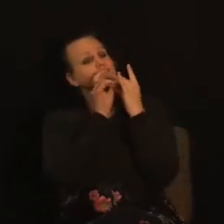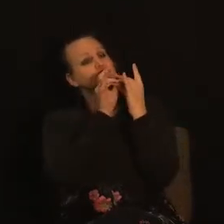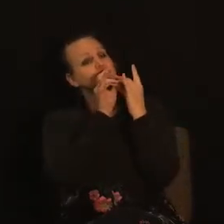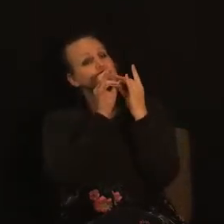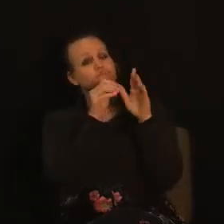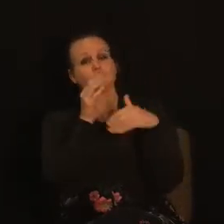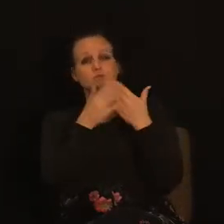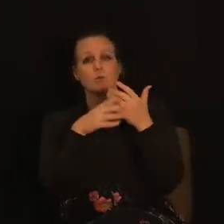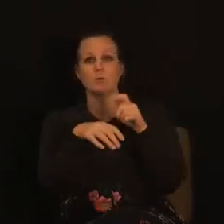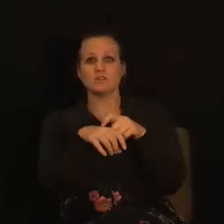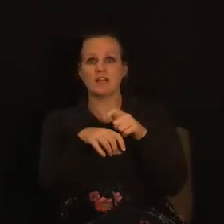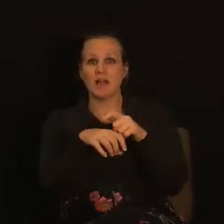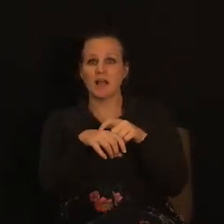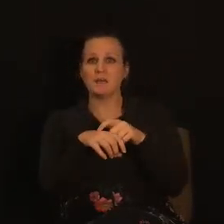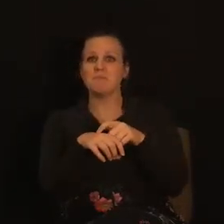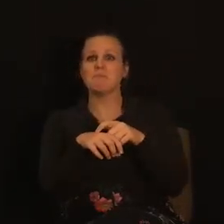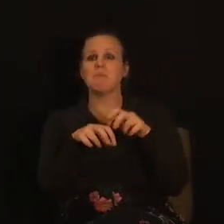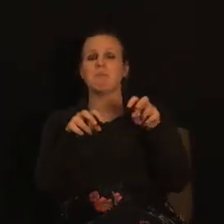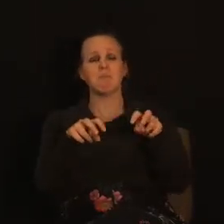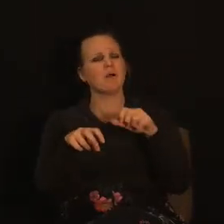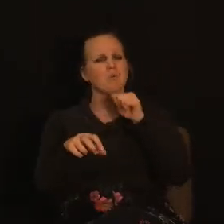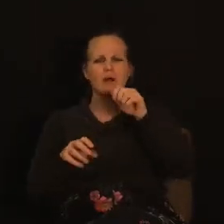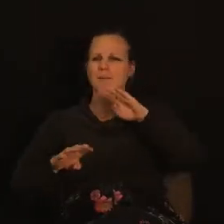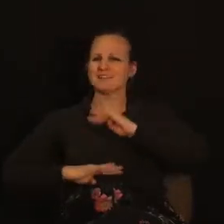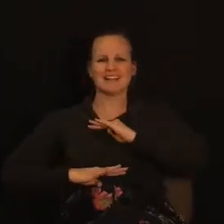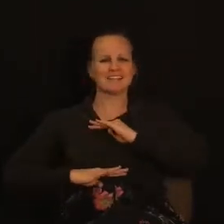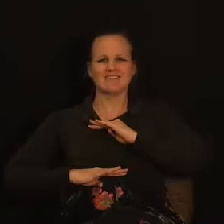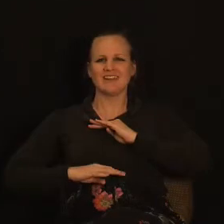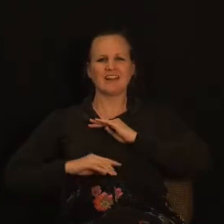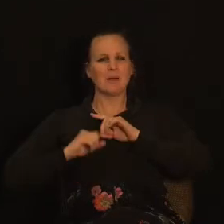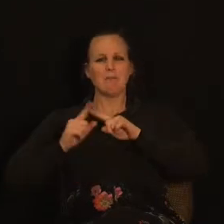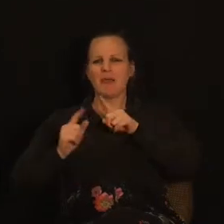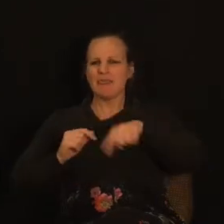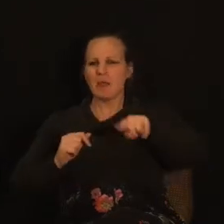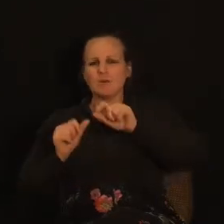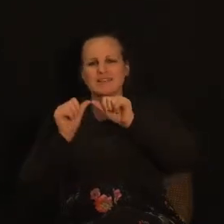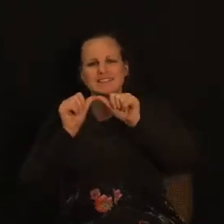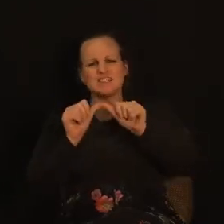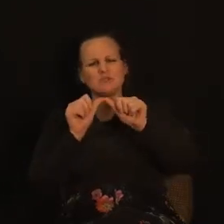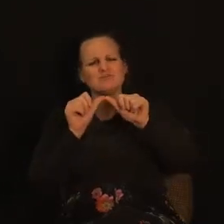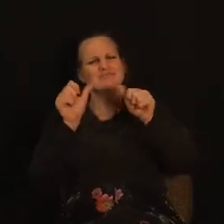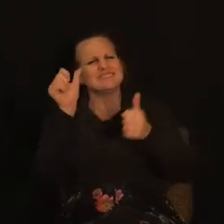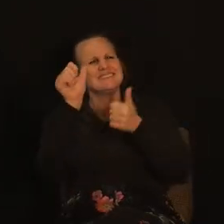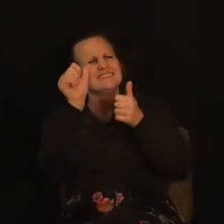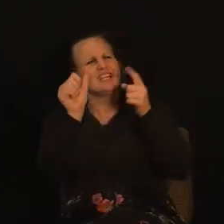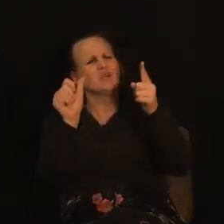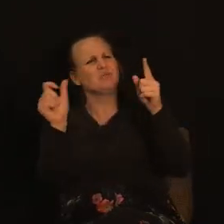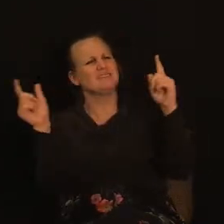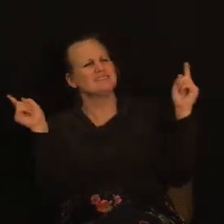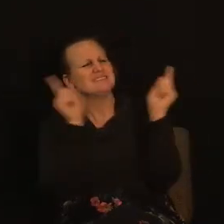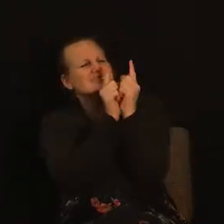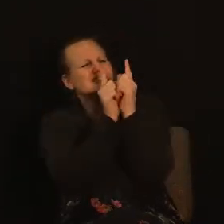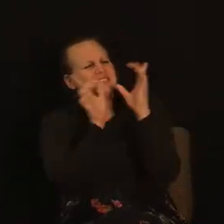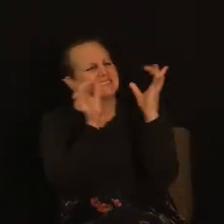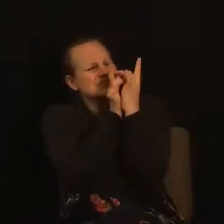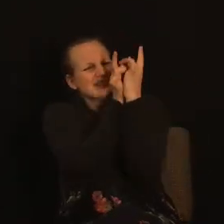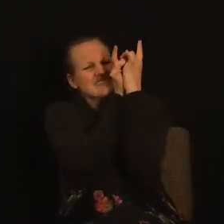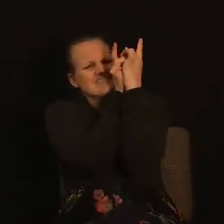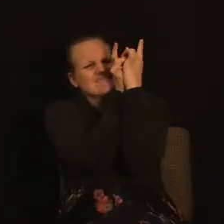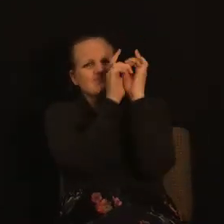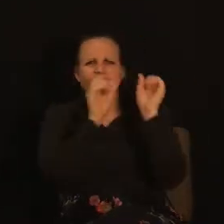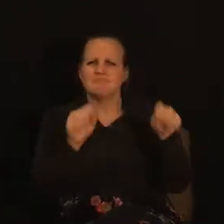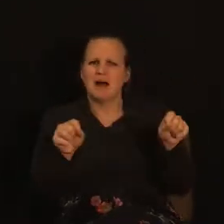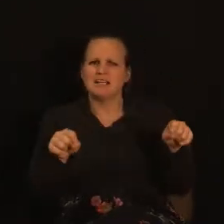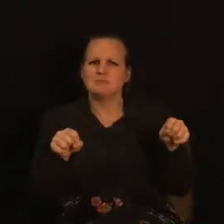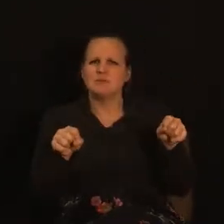and sit right on the iPad and get as close to you as they possibly can. Lord, I just ask that you would give them boldness, that you would give them